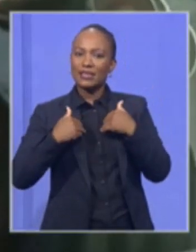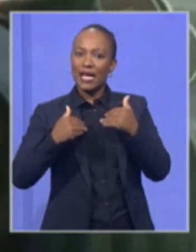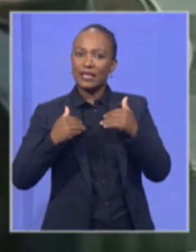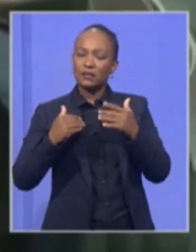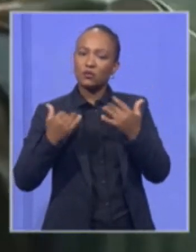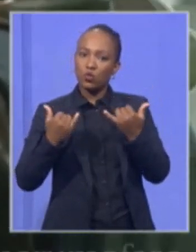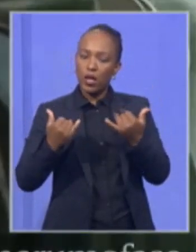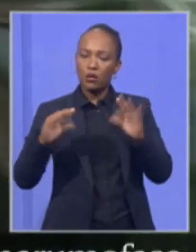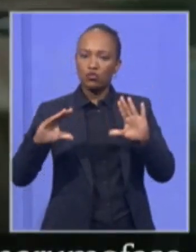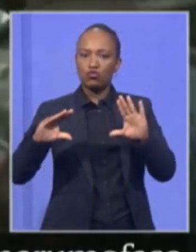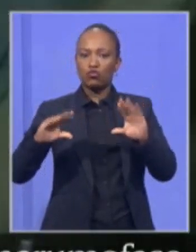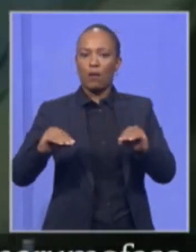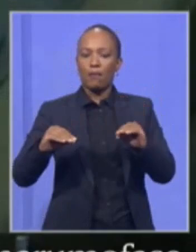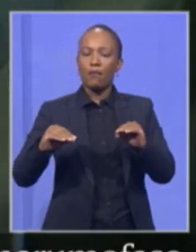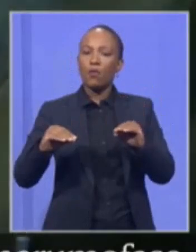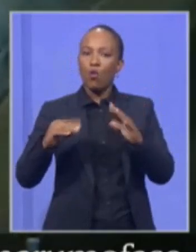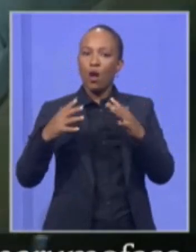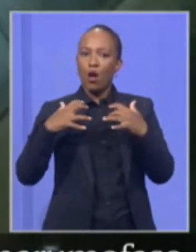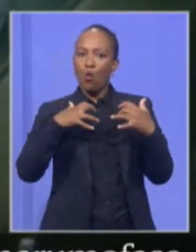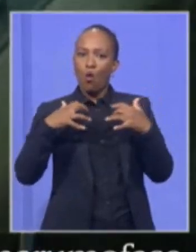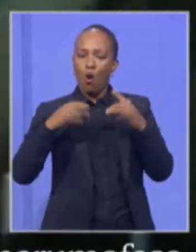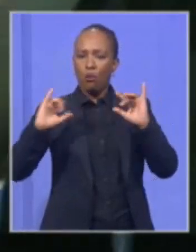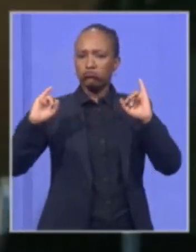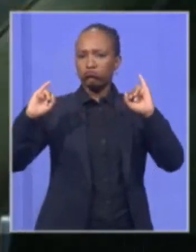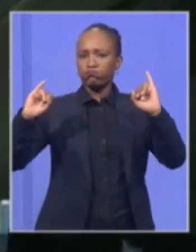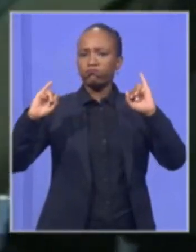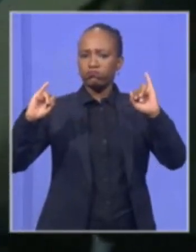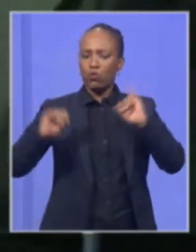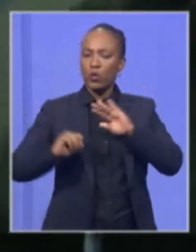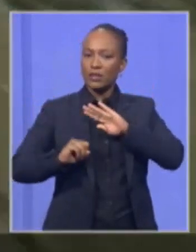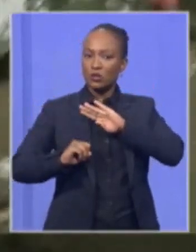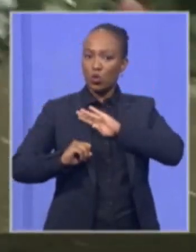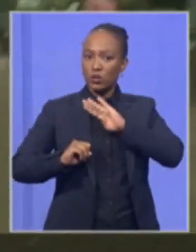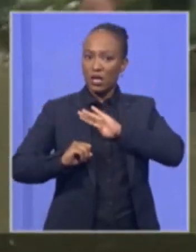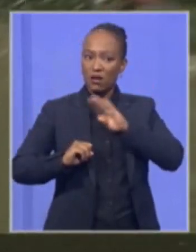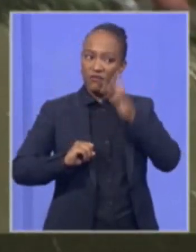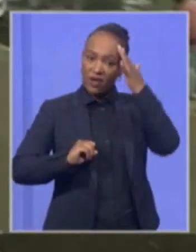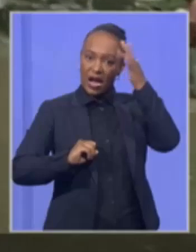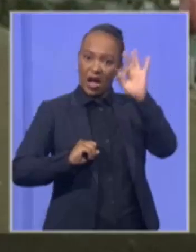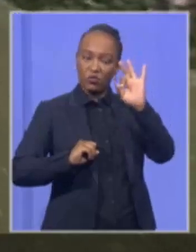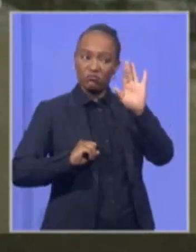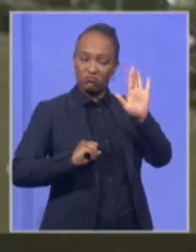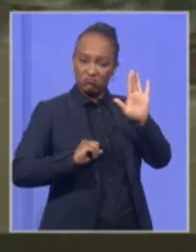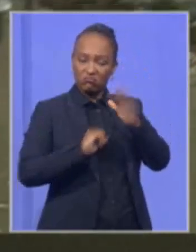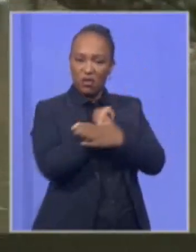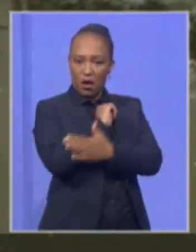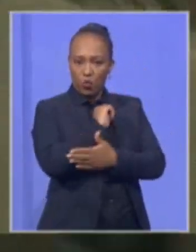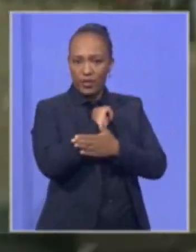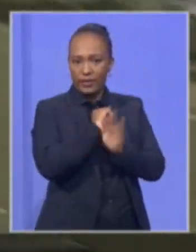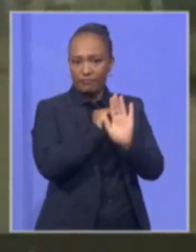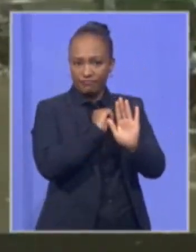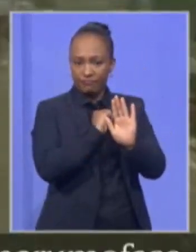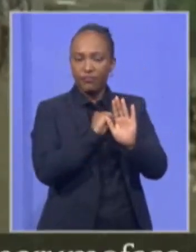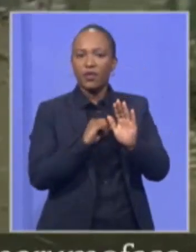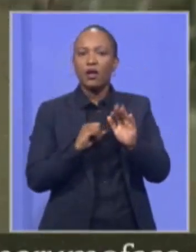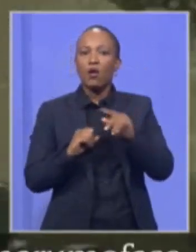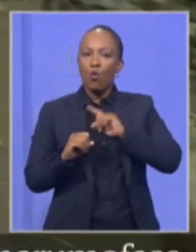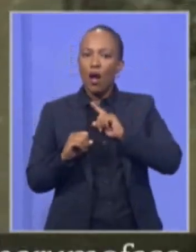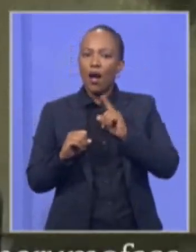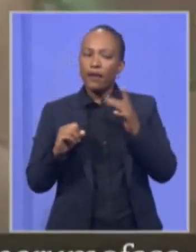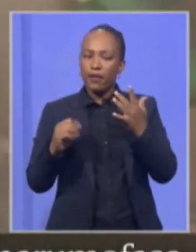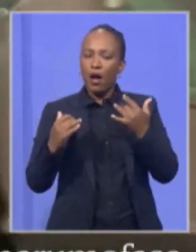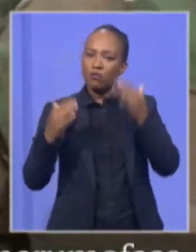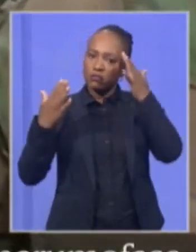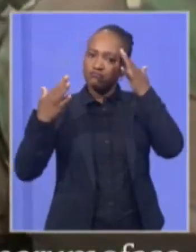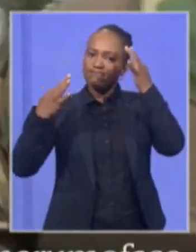marabele ao a be a le ntweng ya kgaphamadi le Sešole sa mmušo. Peo marumo fase ye e tla pele ga kopano yeo e